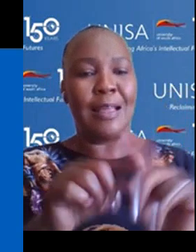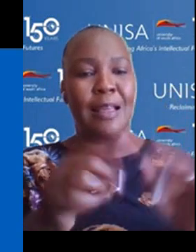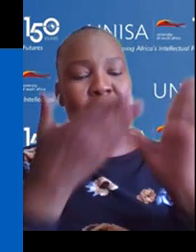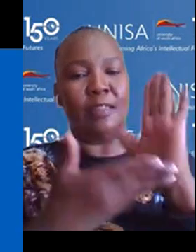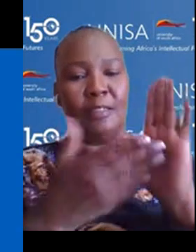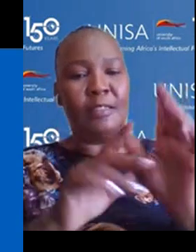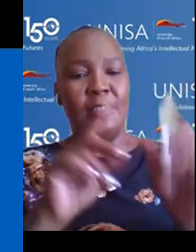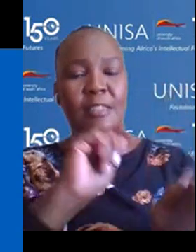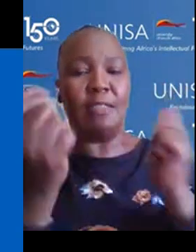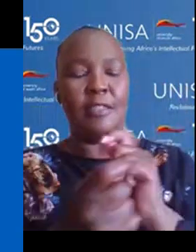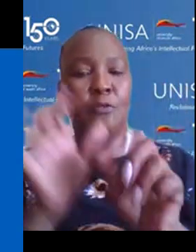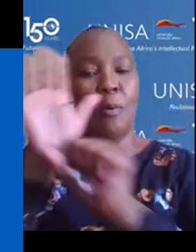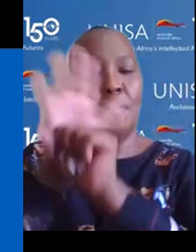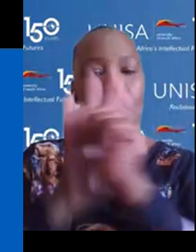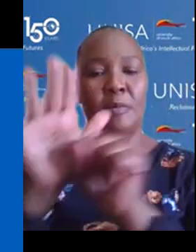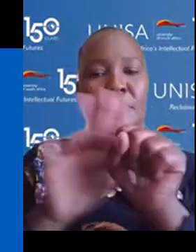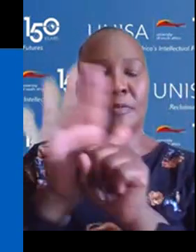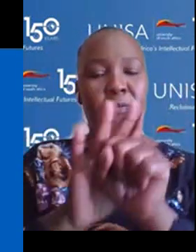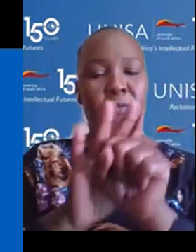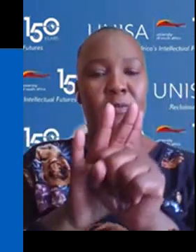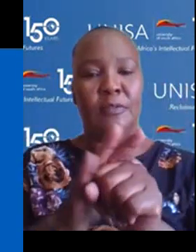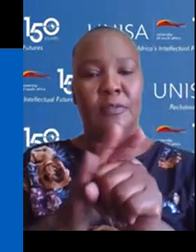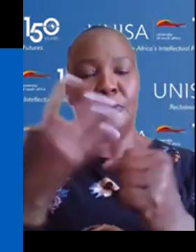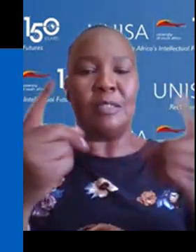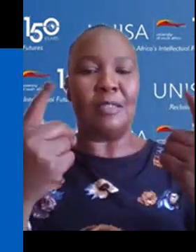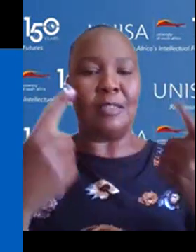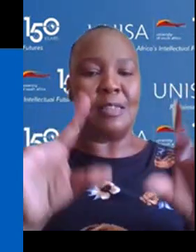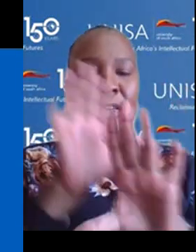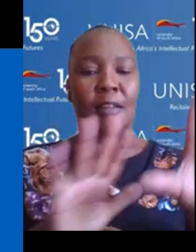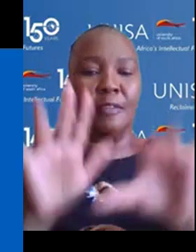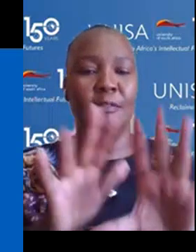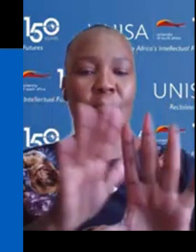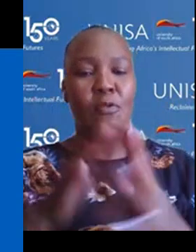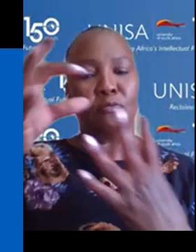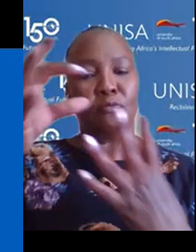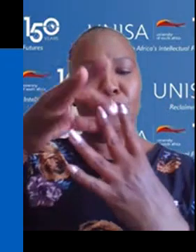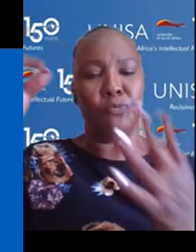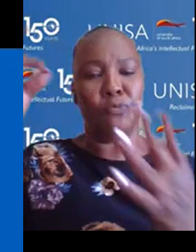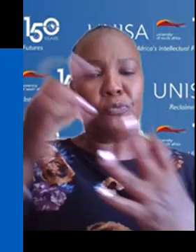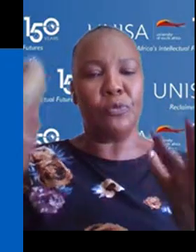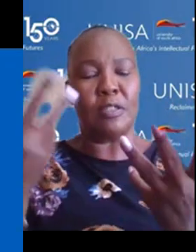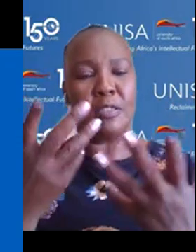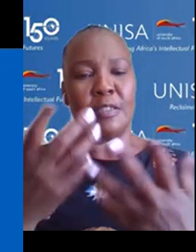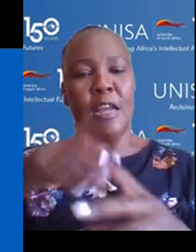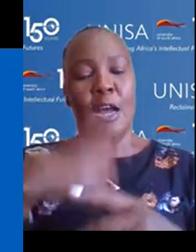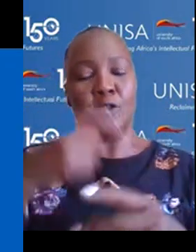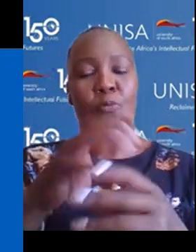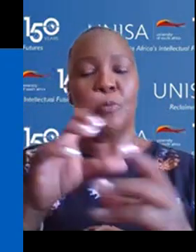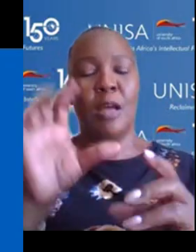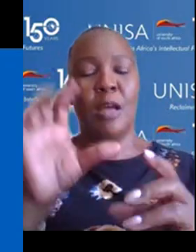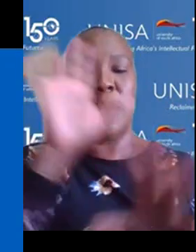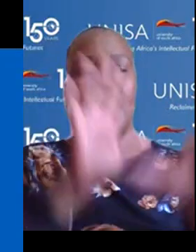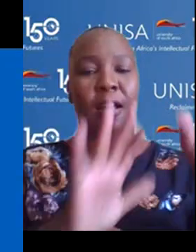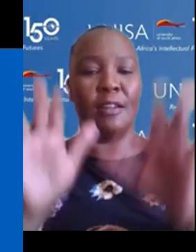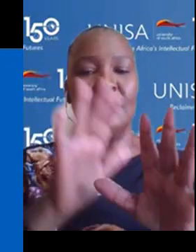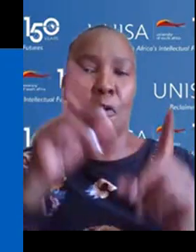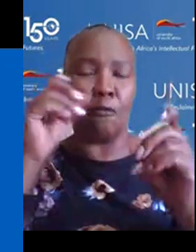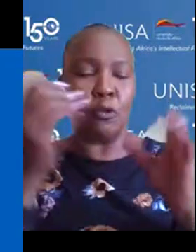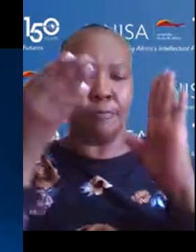your background to a solid color. You have many to choose from, or you can select a custom color. If you have photos in